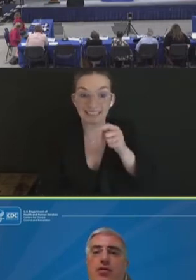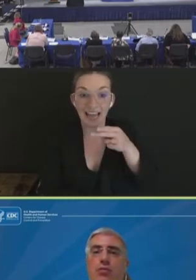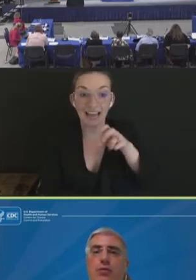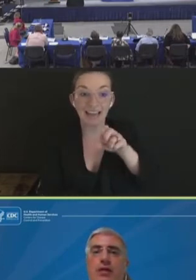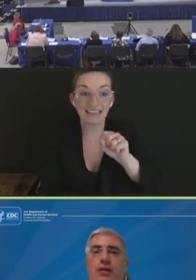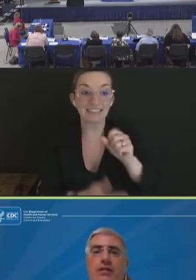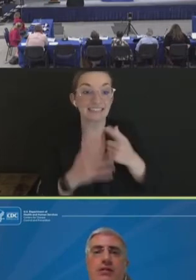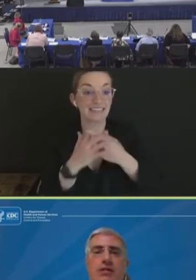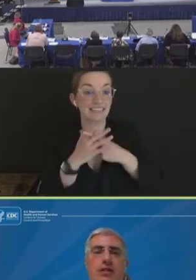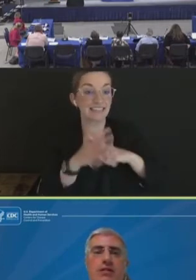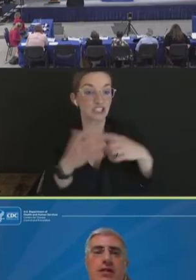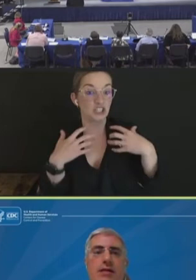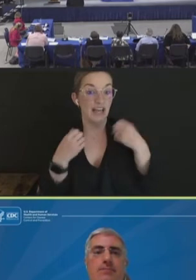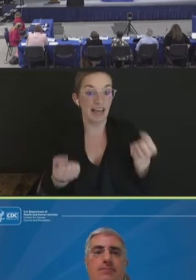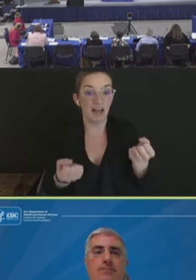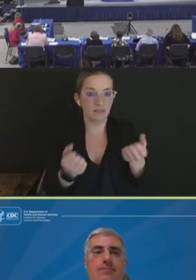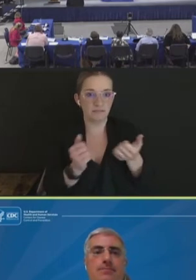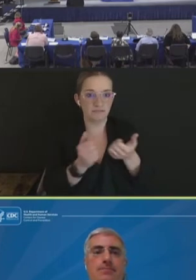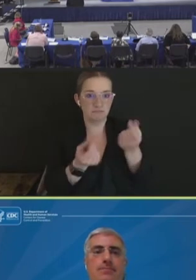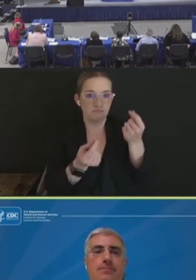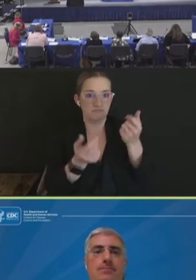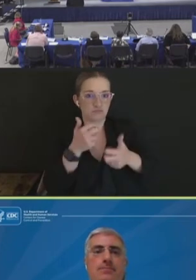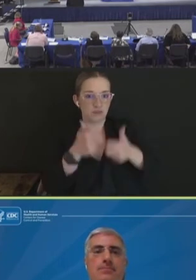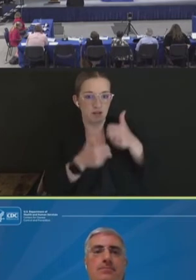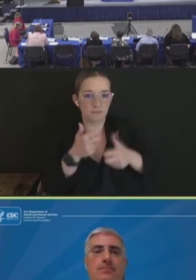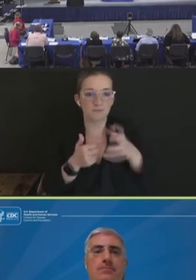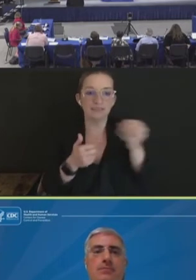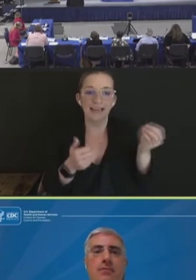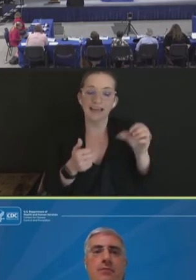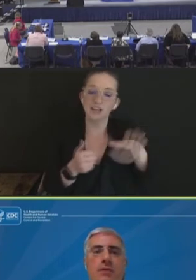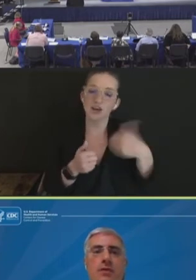or comorbidities. Next slide.